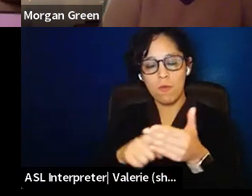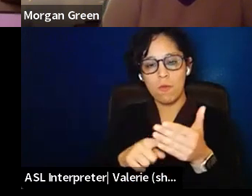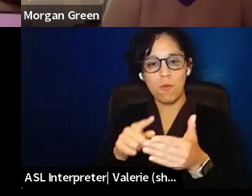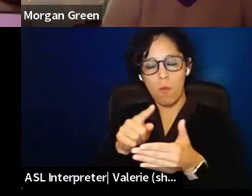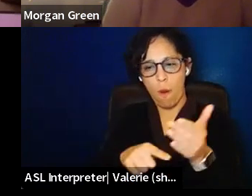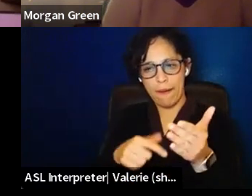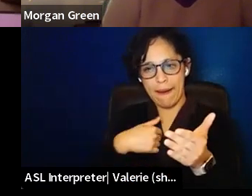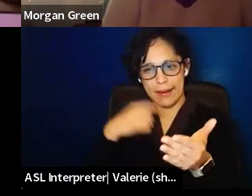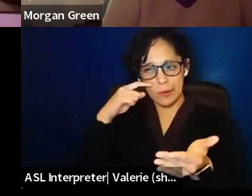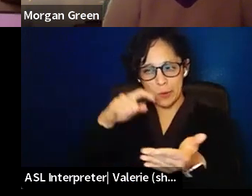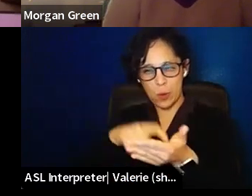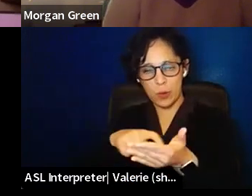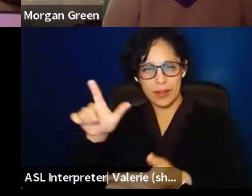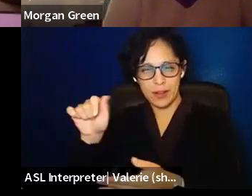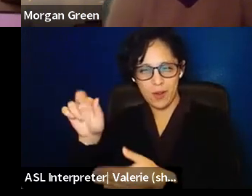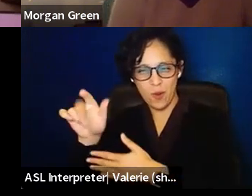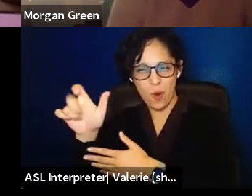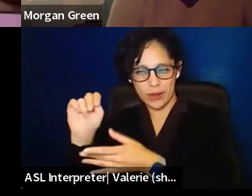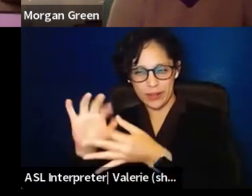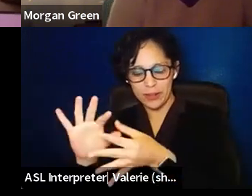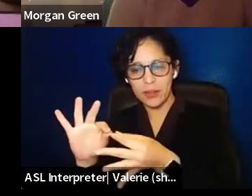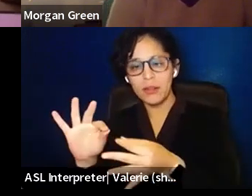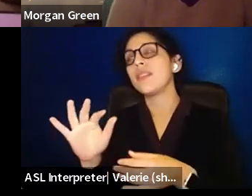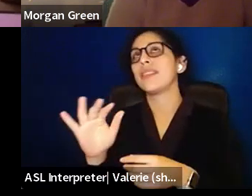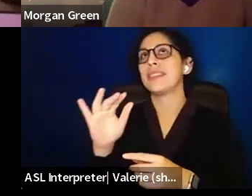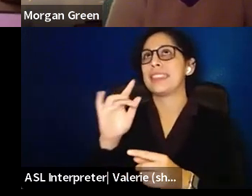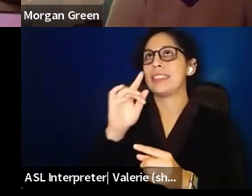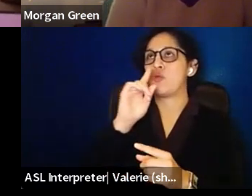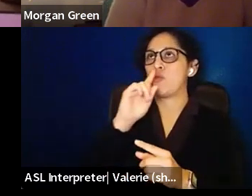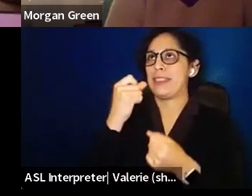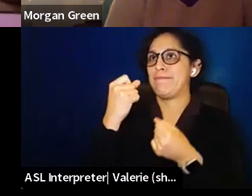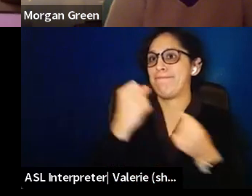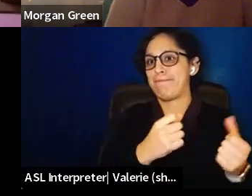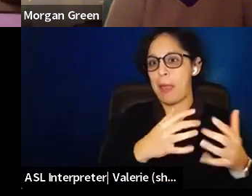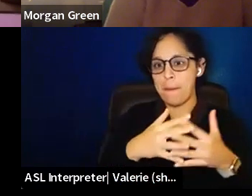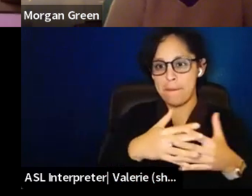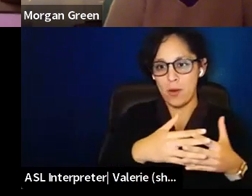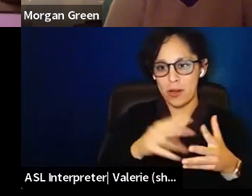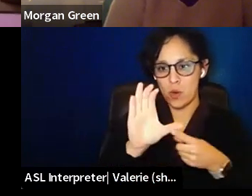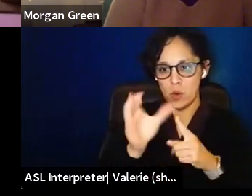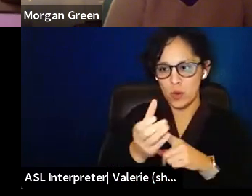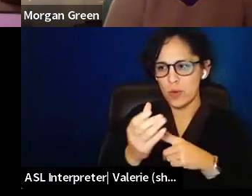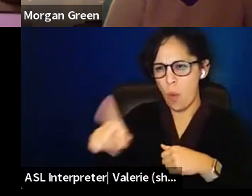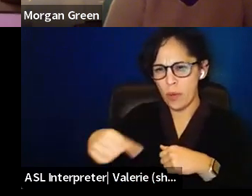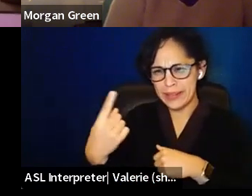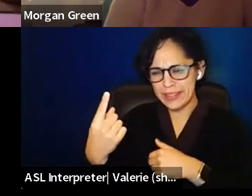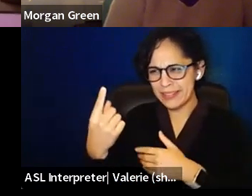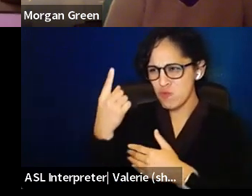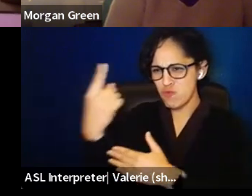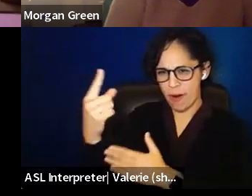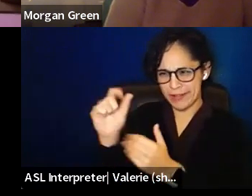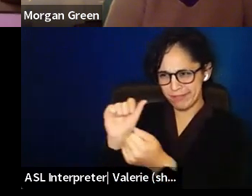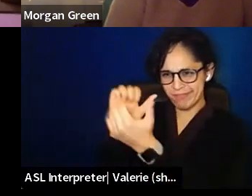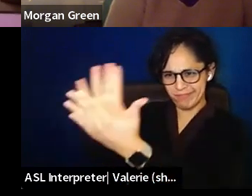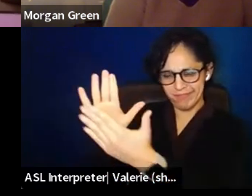there is such a, and this is so American, that the whole one, there's one way to do it. And there's a stripping down of diversity that